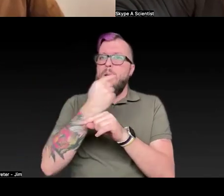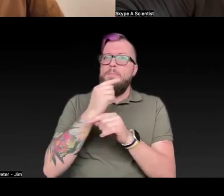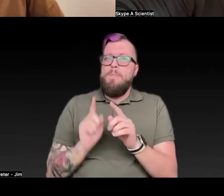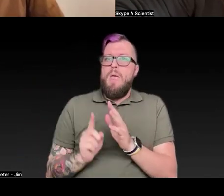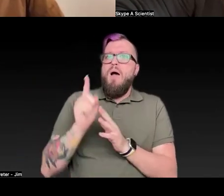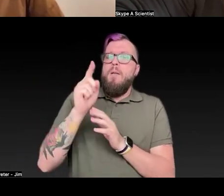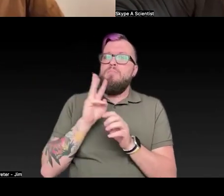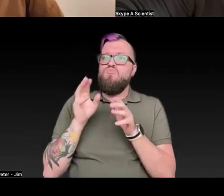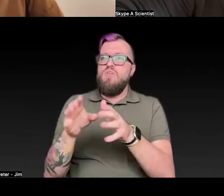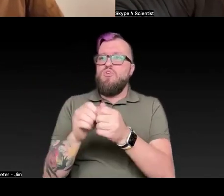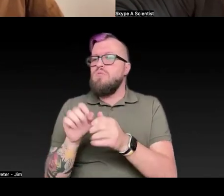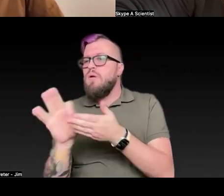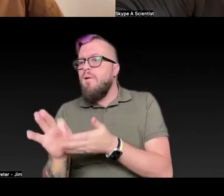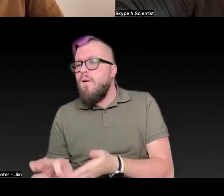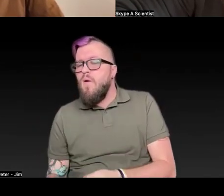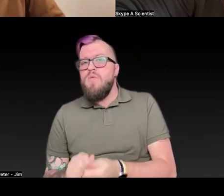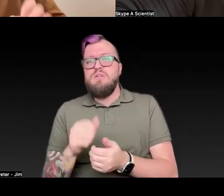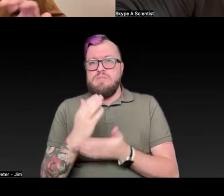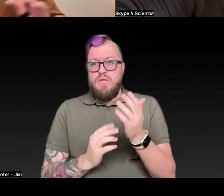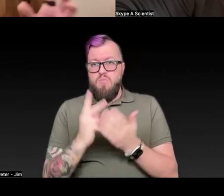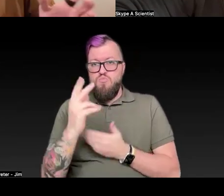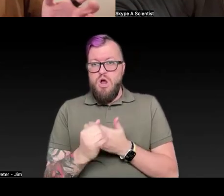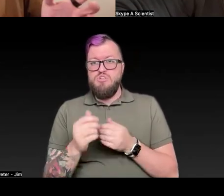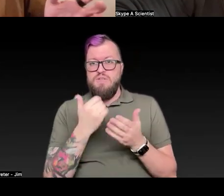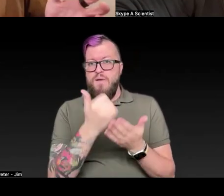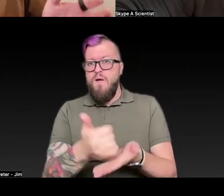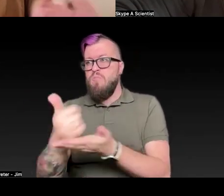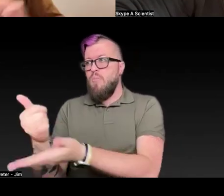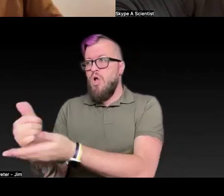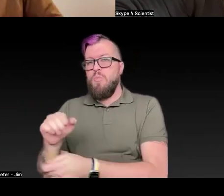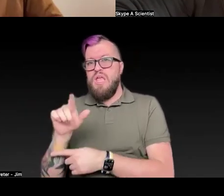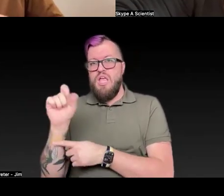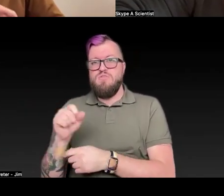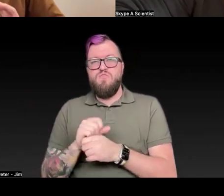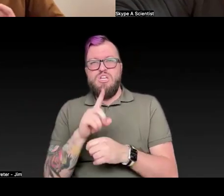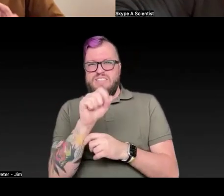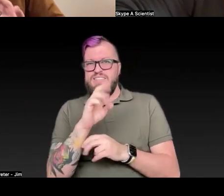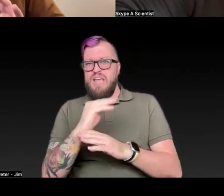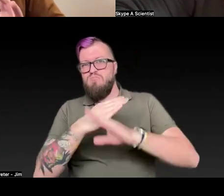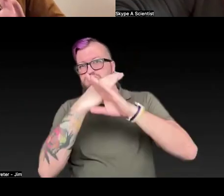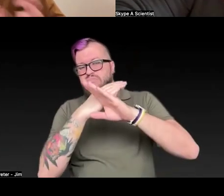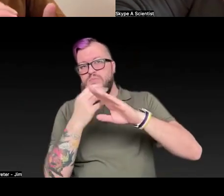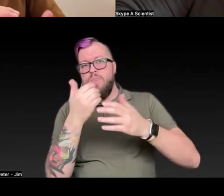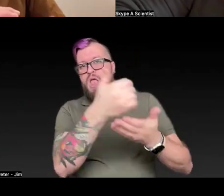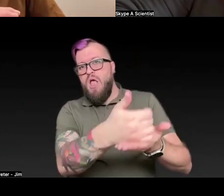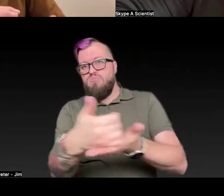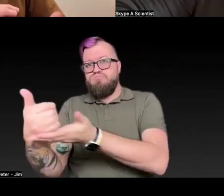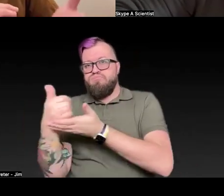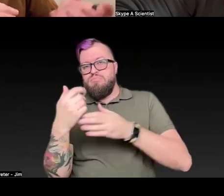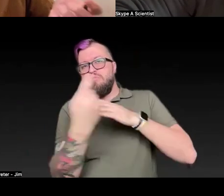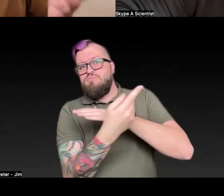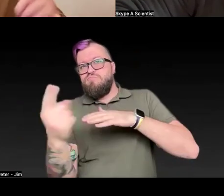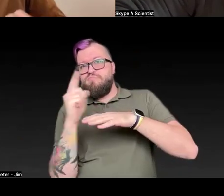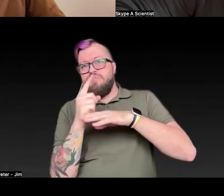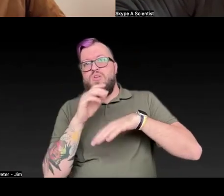There's some places where people have projects helping eels as get around dams. There are some of those projects on the